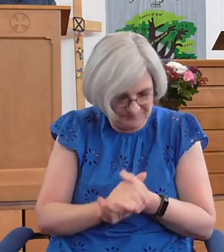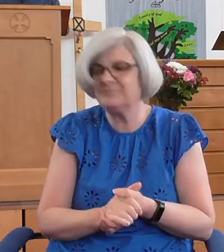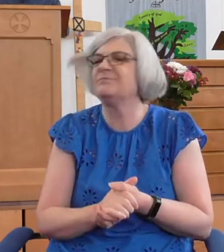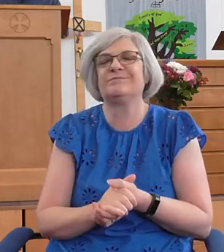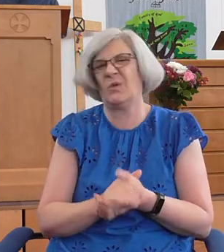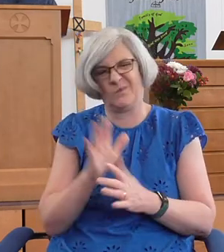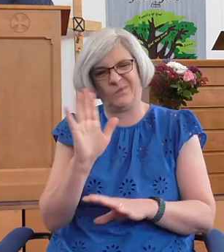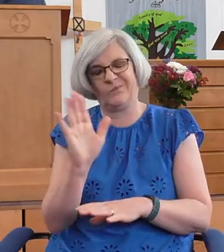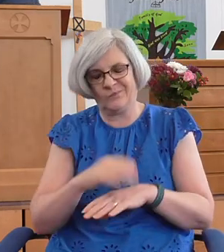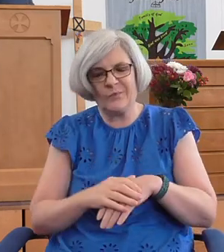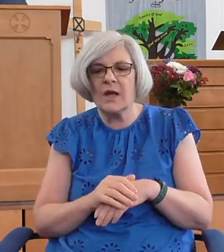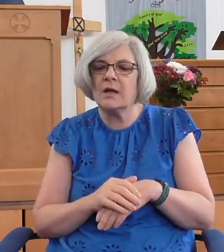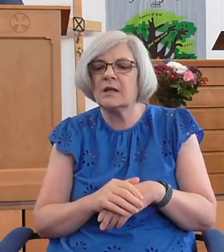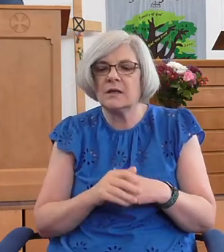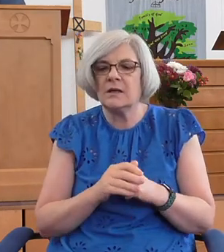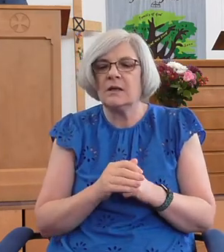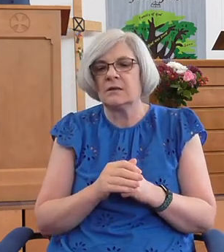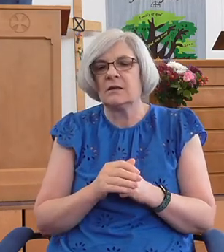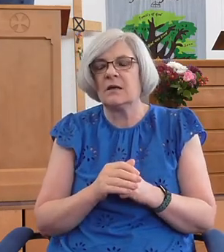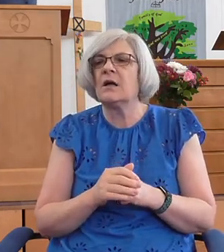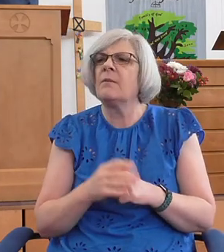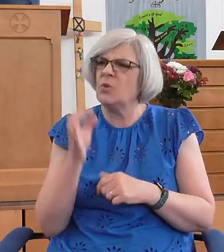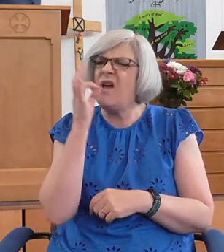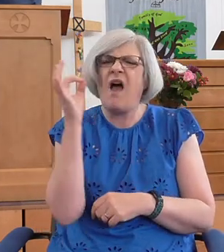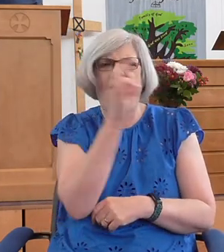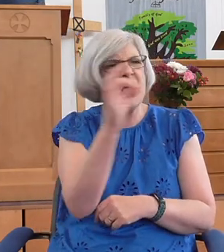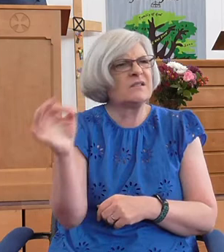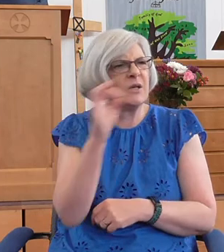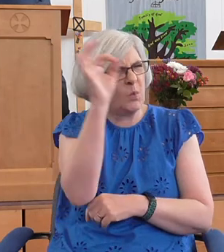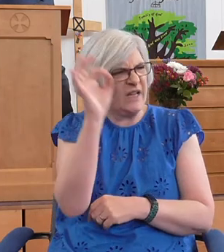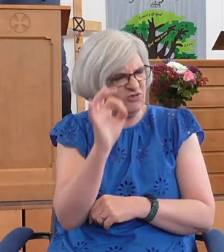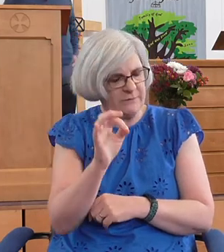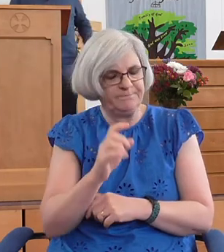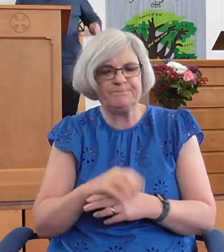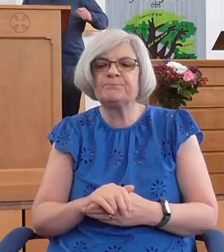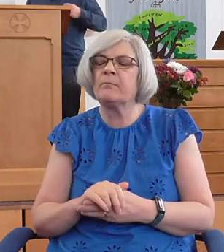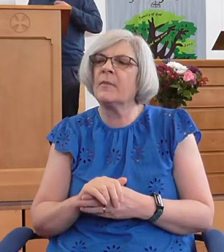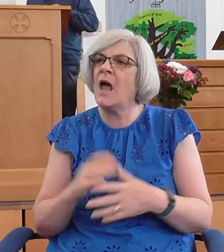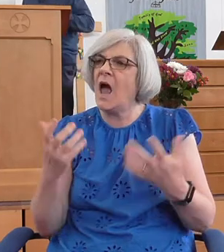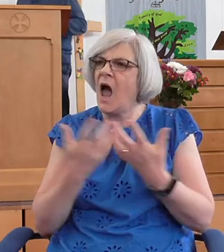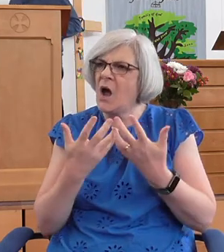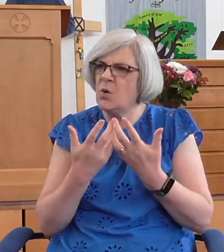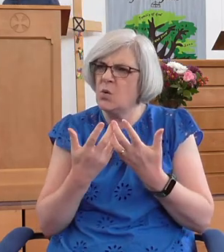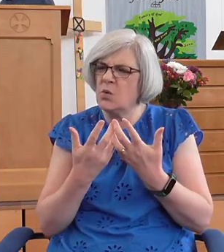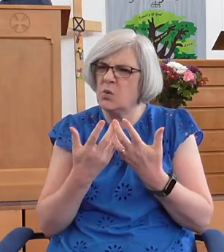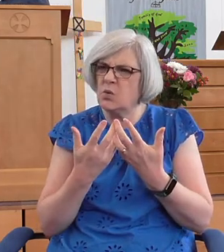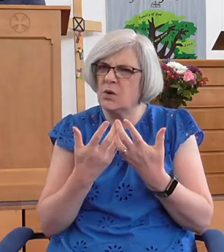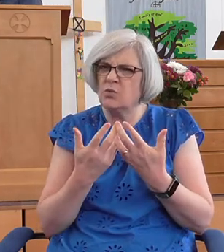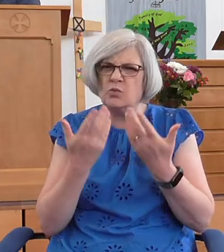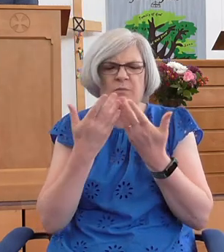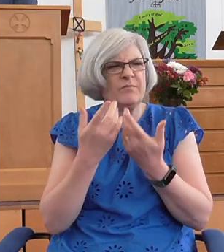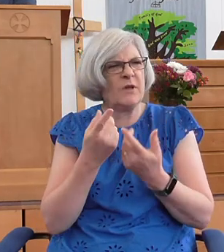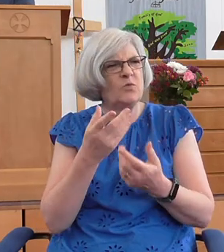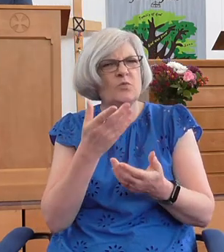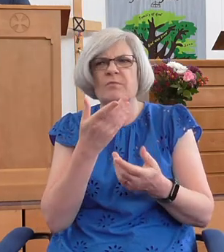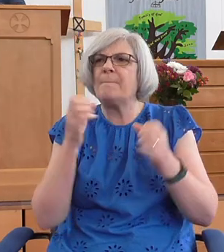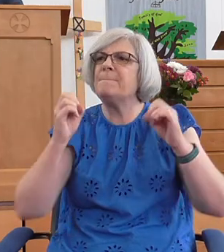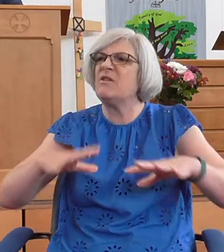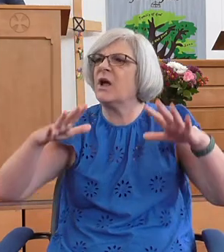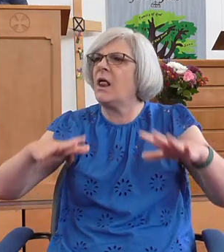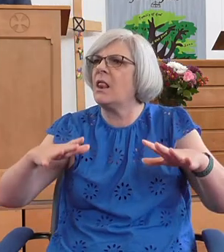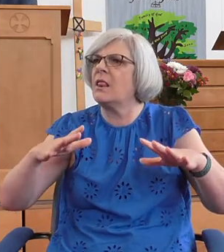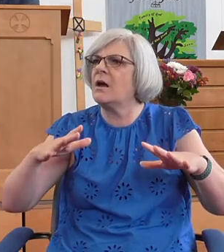that. But I'm going to ask you a question, and that is, how would you define a miracle?